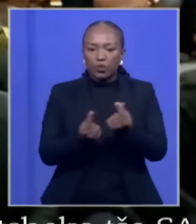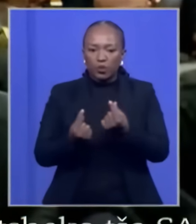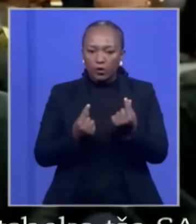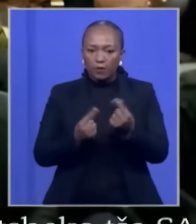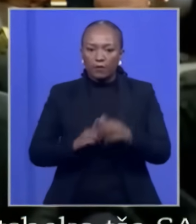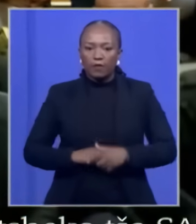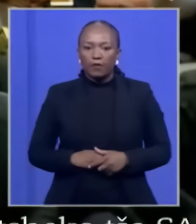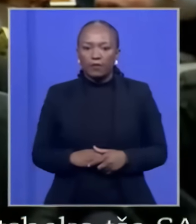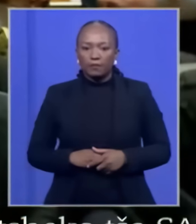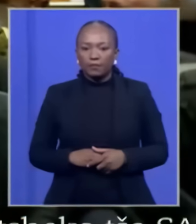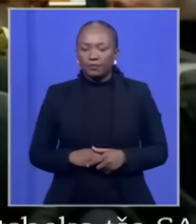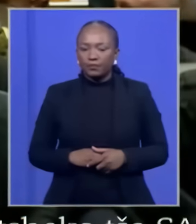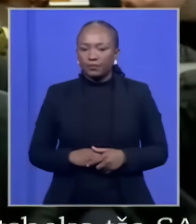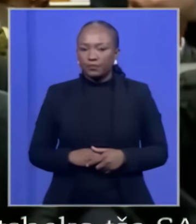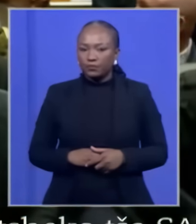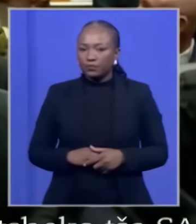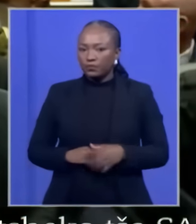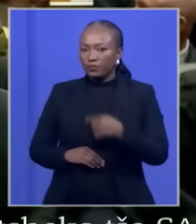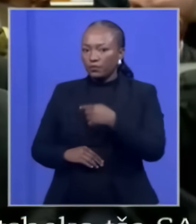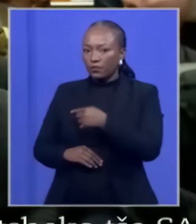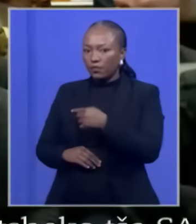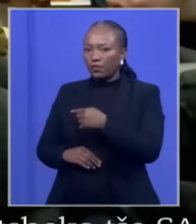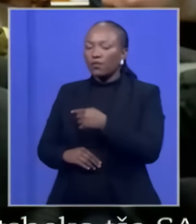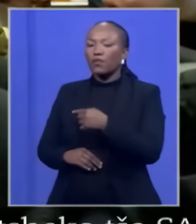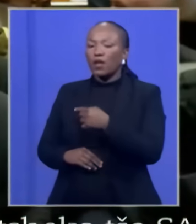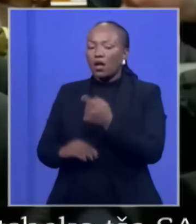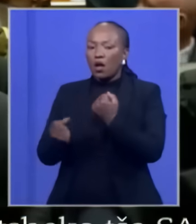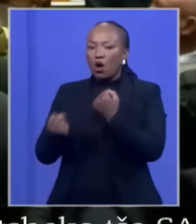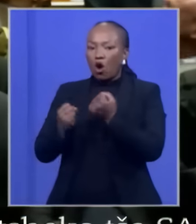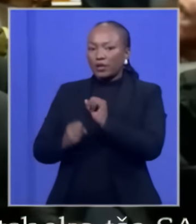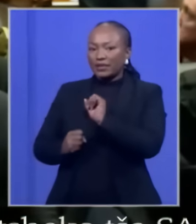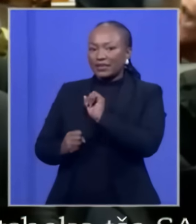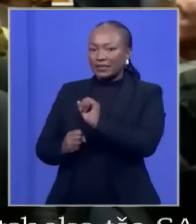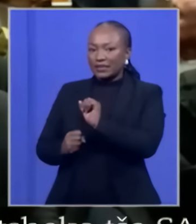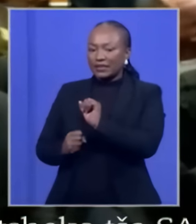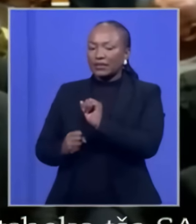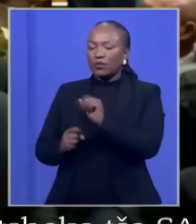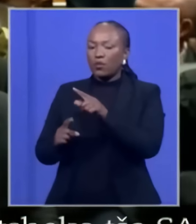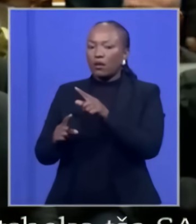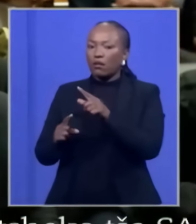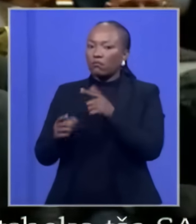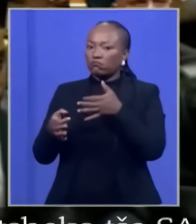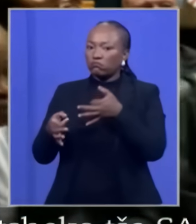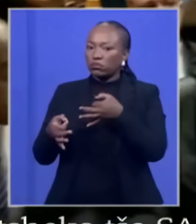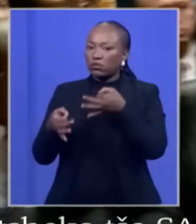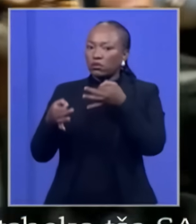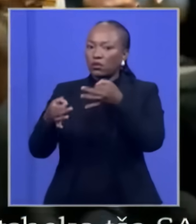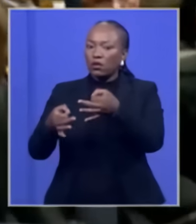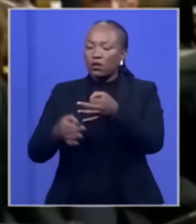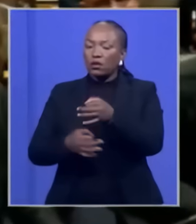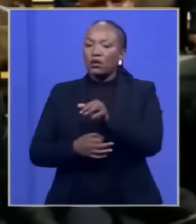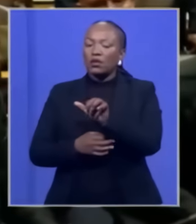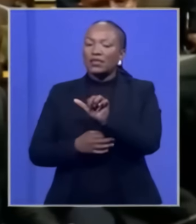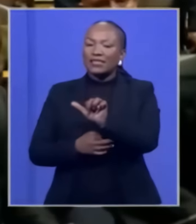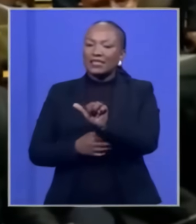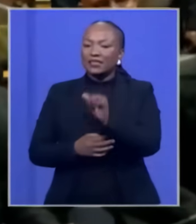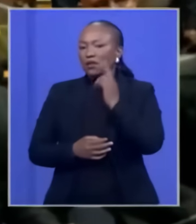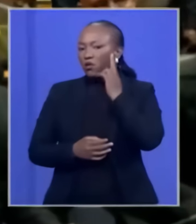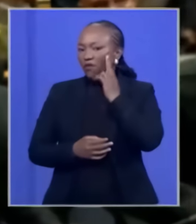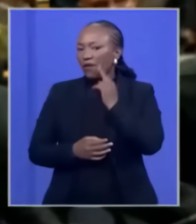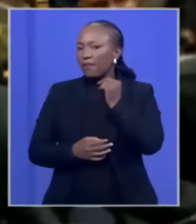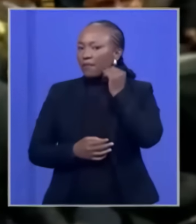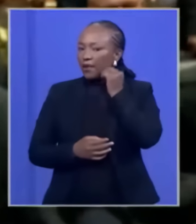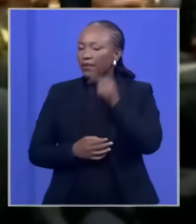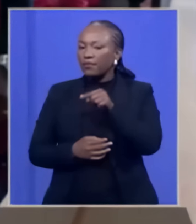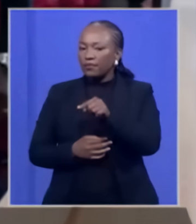Your matter is adjourned until the 6th of November. Back to court 9, 8:30 for an application for amendment